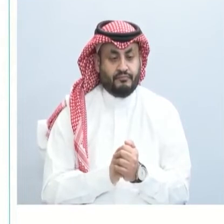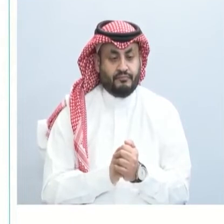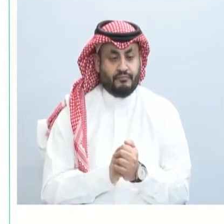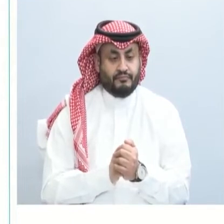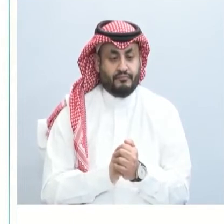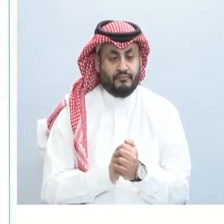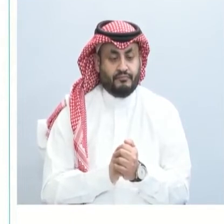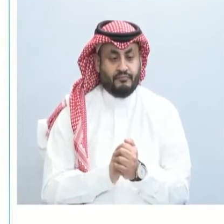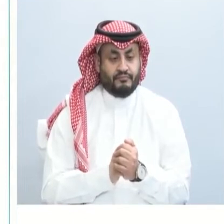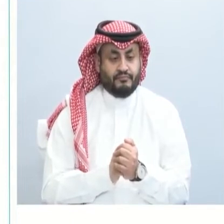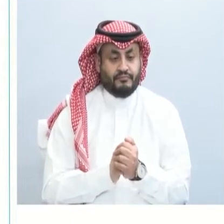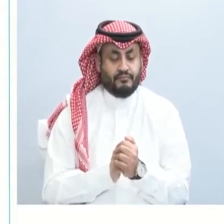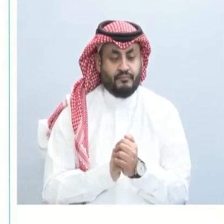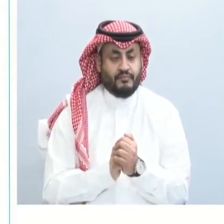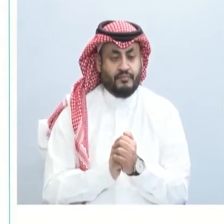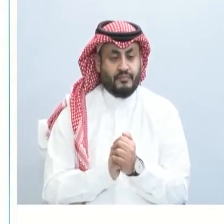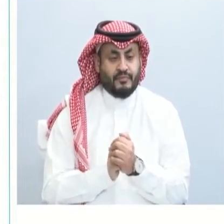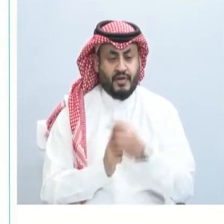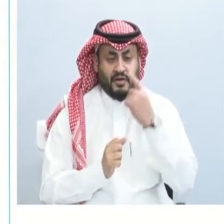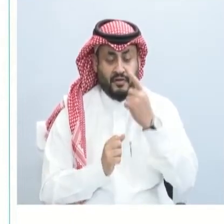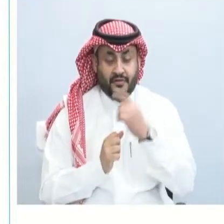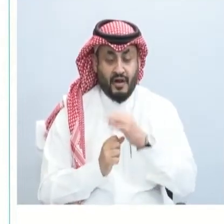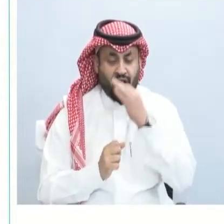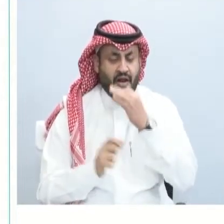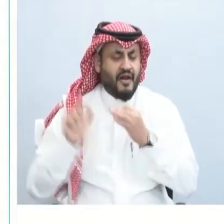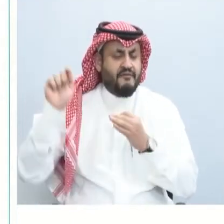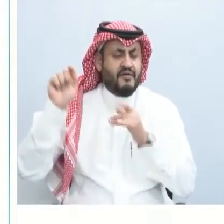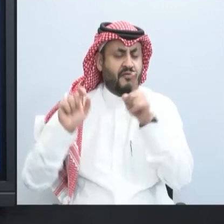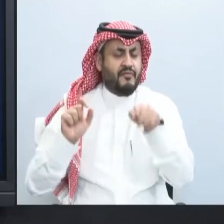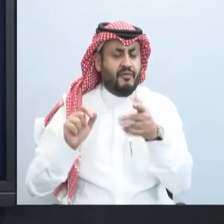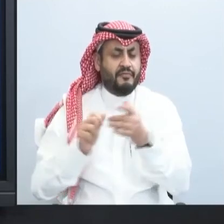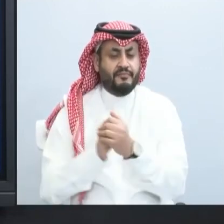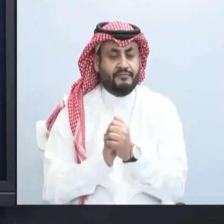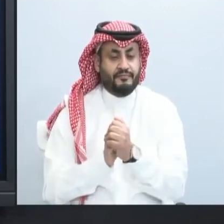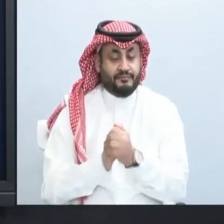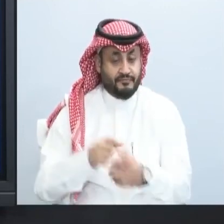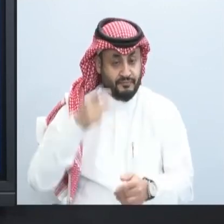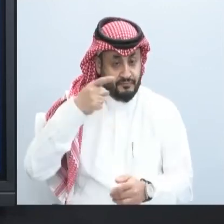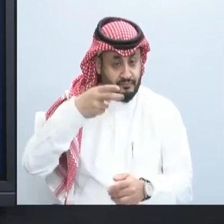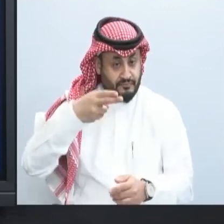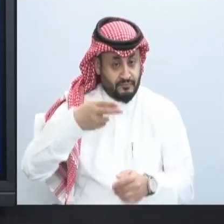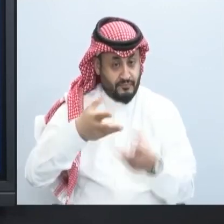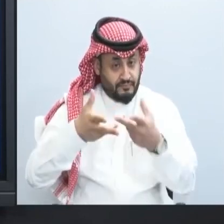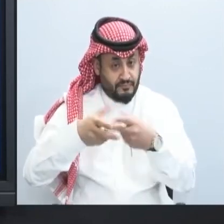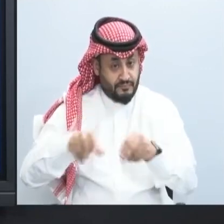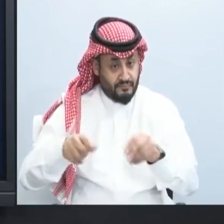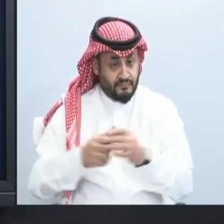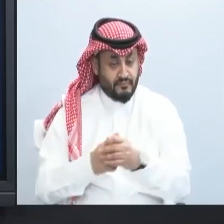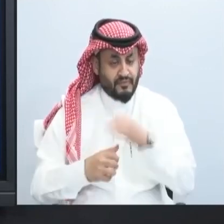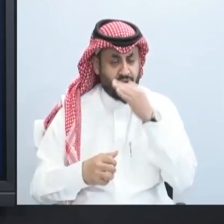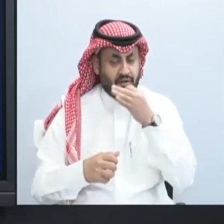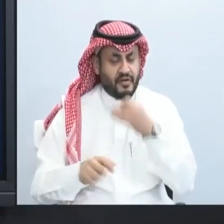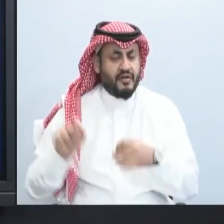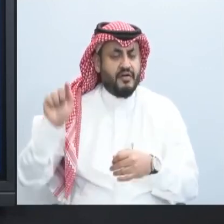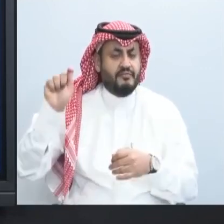But it's lots of fun. You see, sometime when we have GH at the end, they are